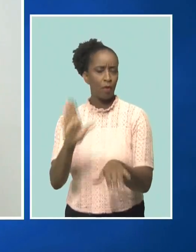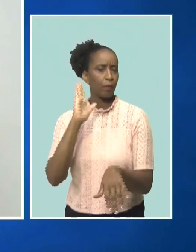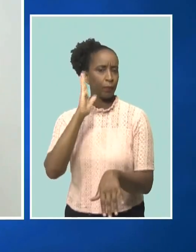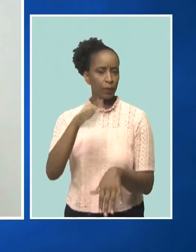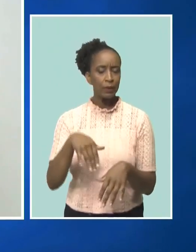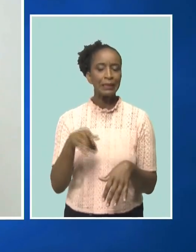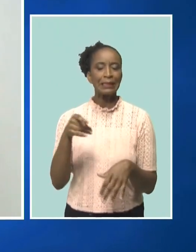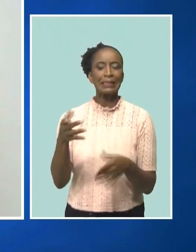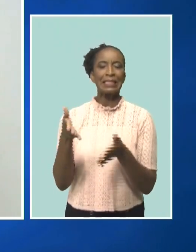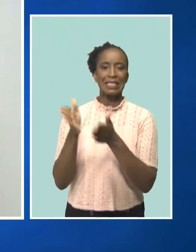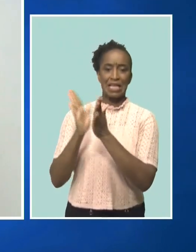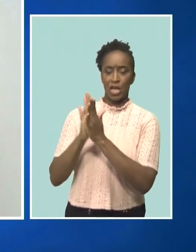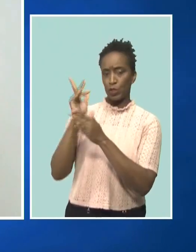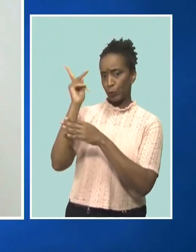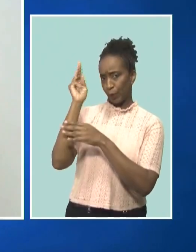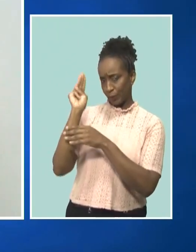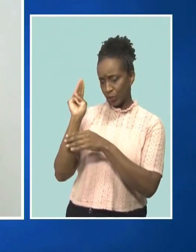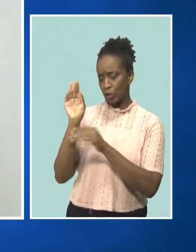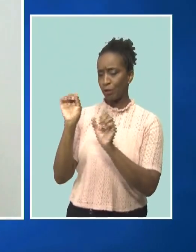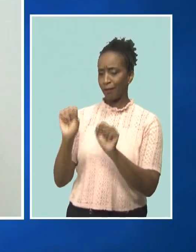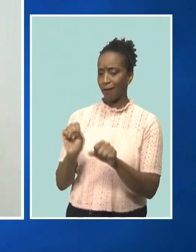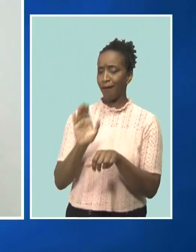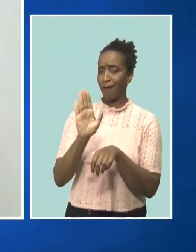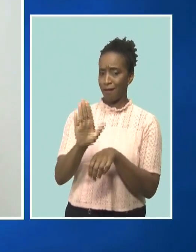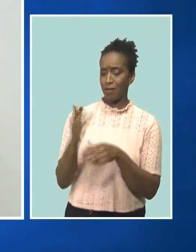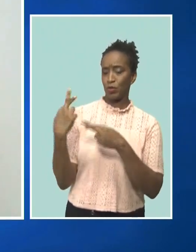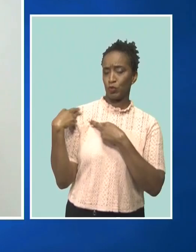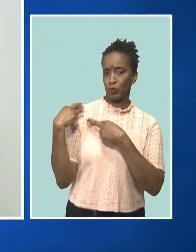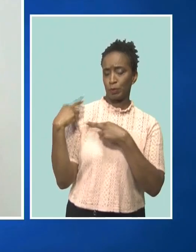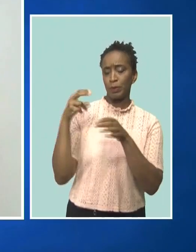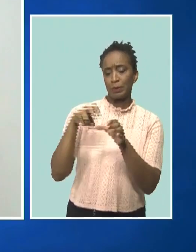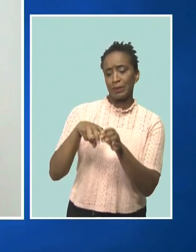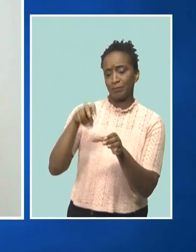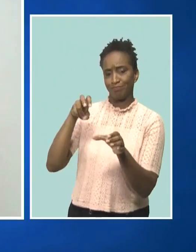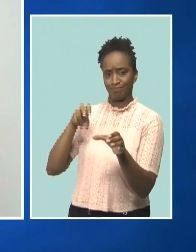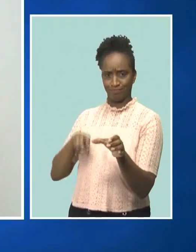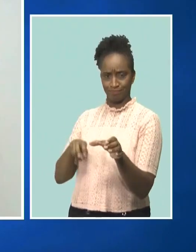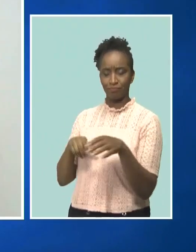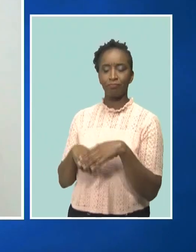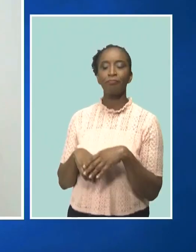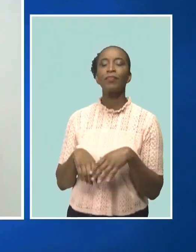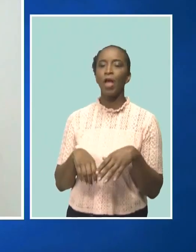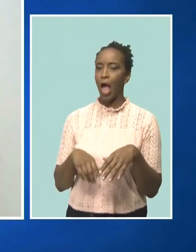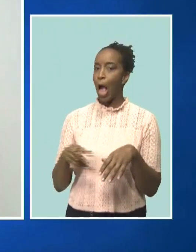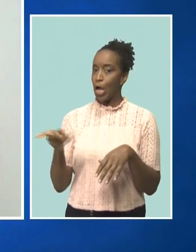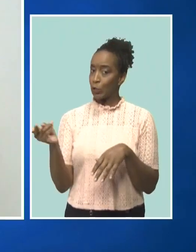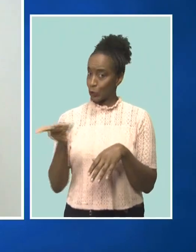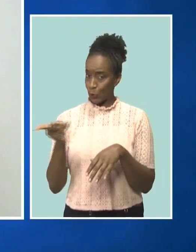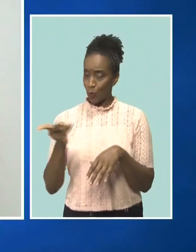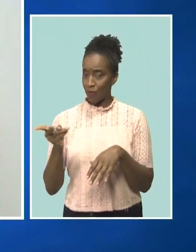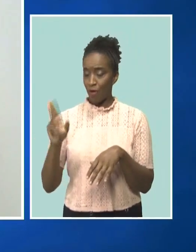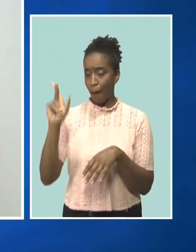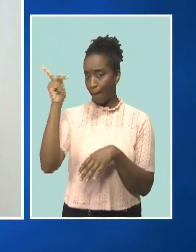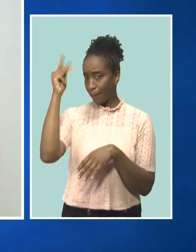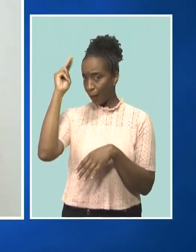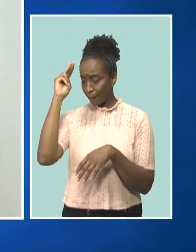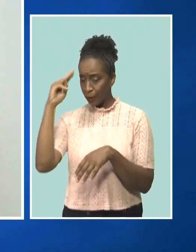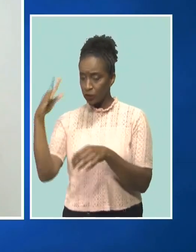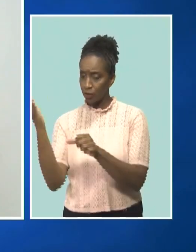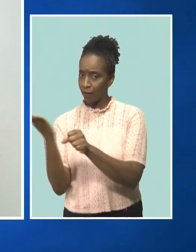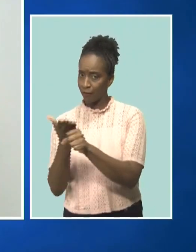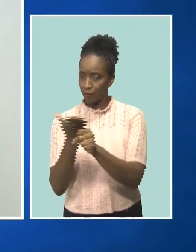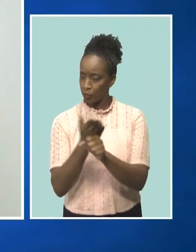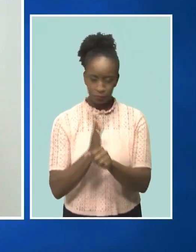that both of those persons have asked to step down as opposed to being fired. And I think that his decision